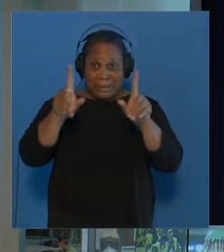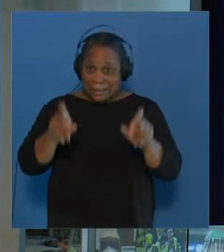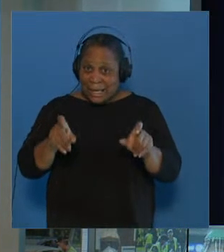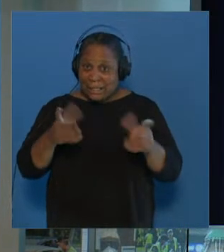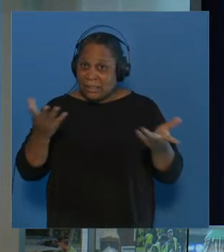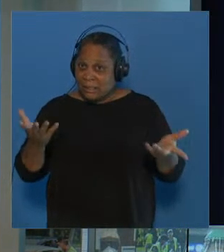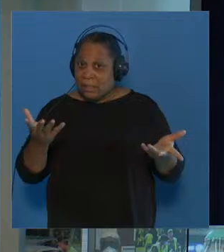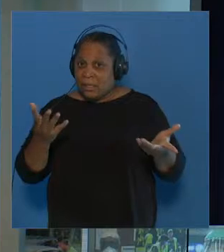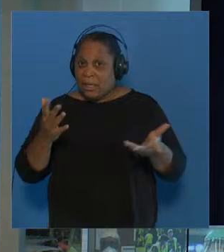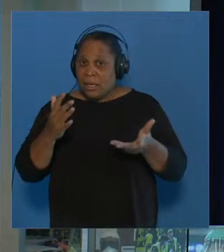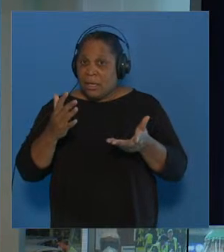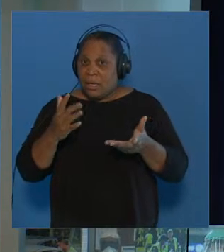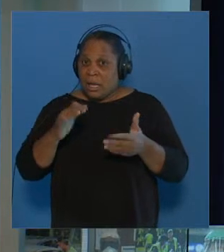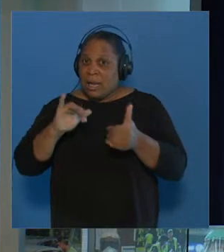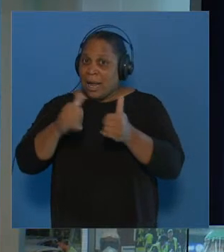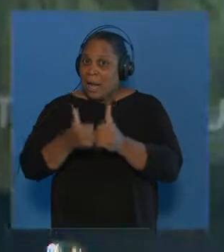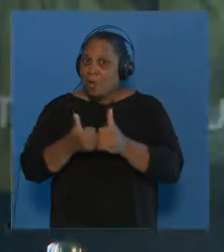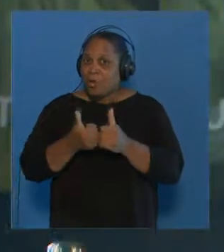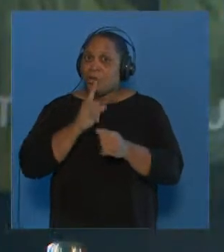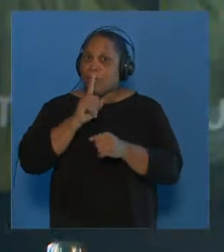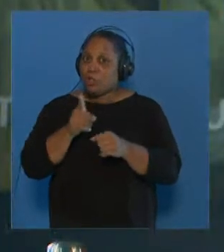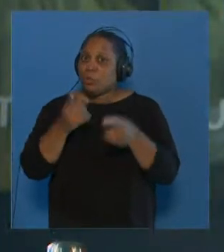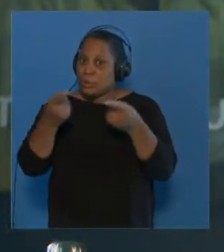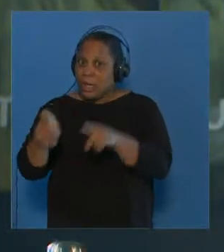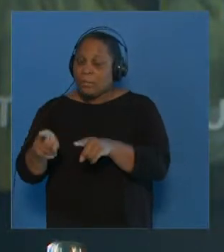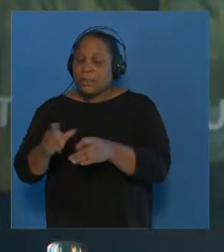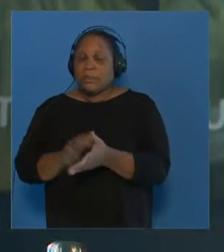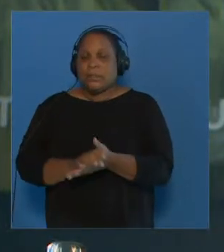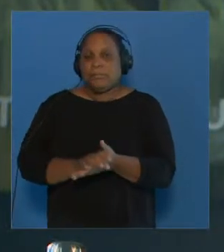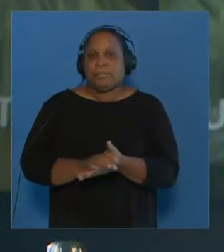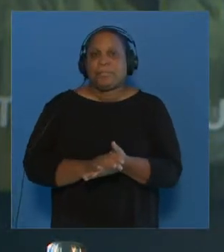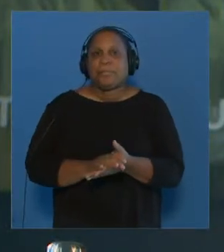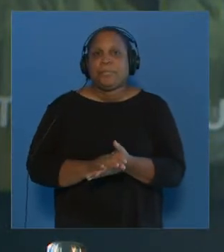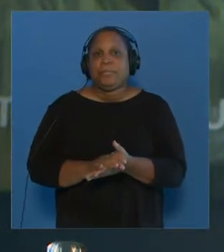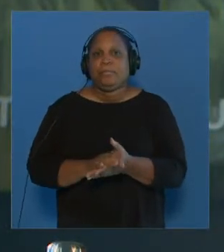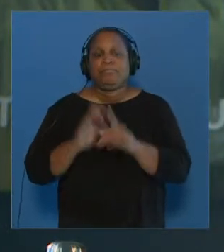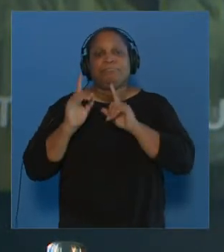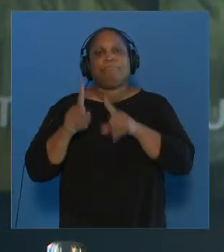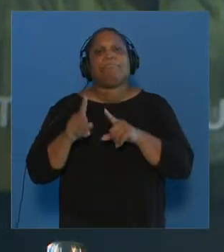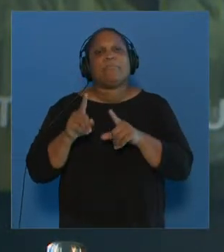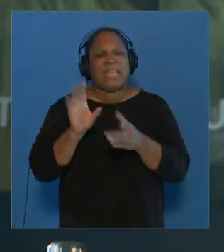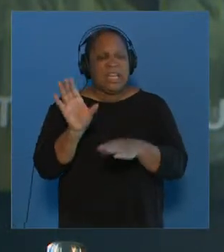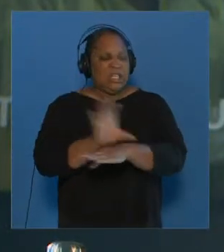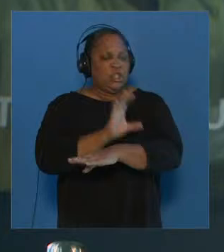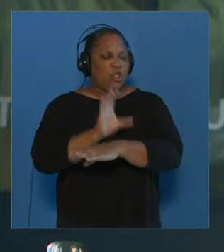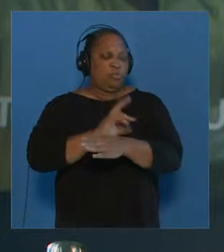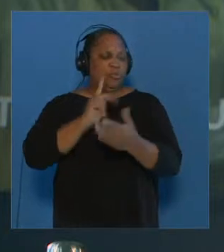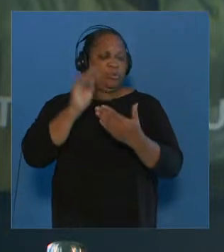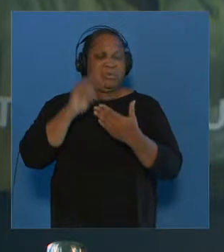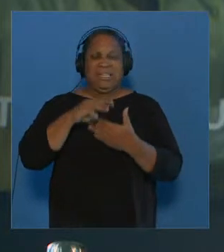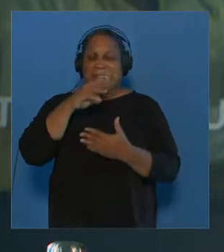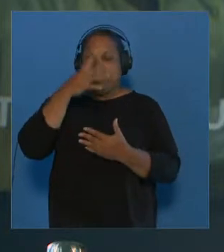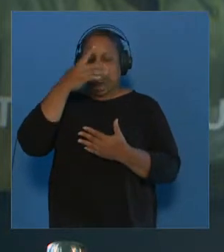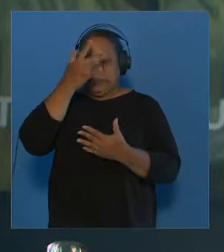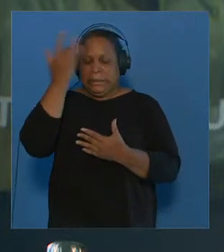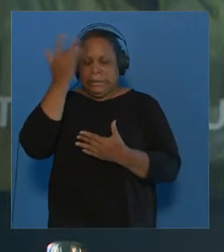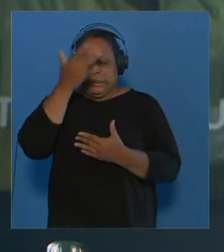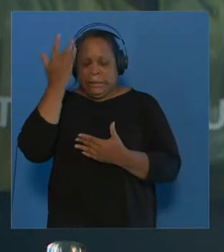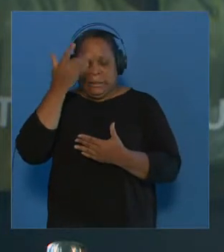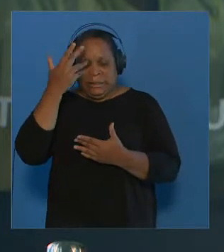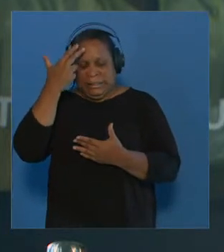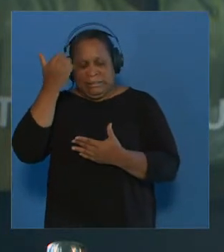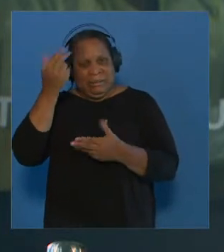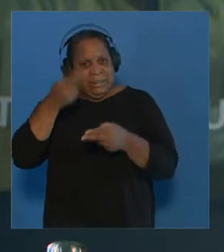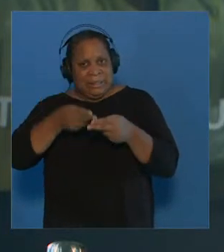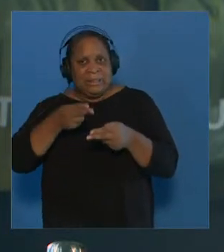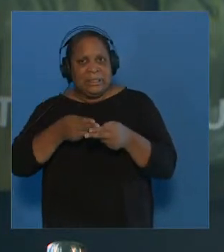police and enforce this vital step? There is a computer program, I can't think what it's called, Quest. I don't know the name right now,